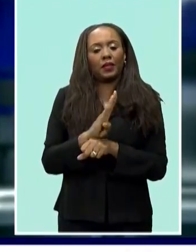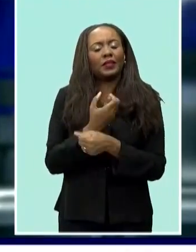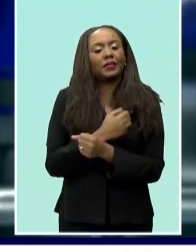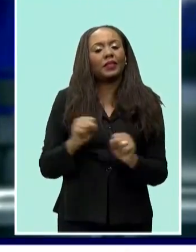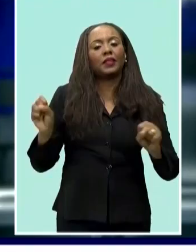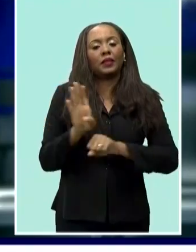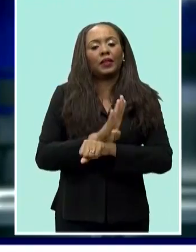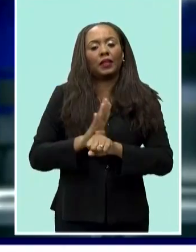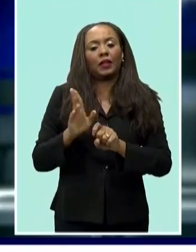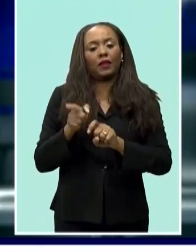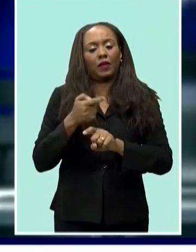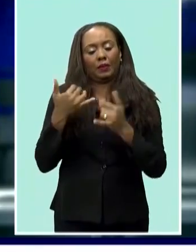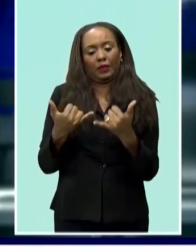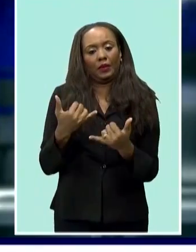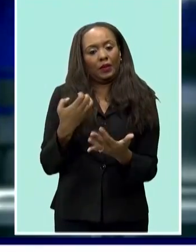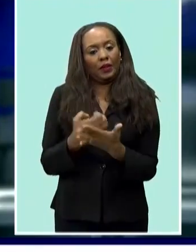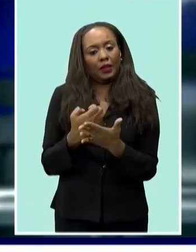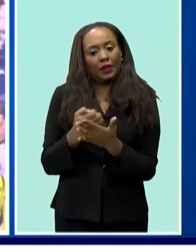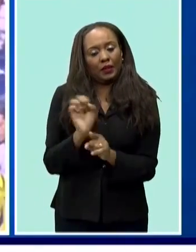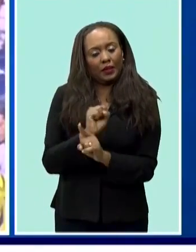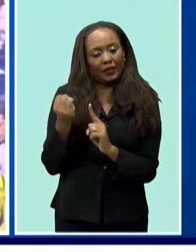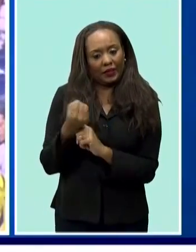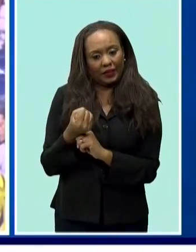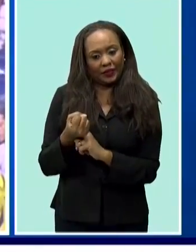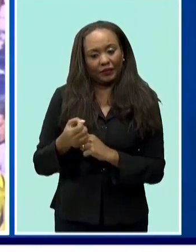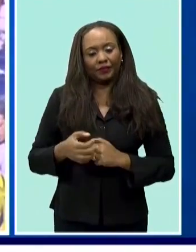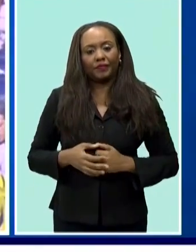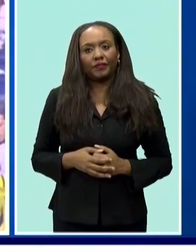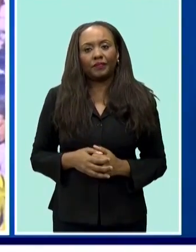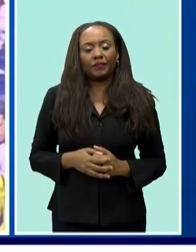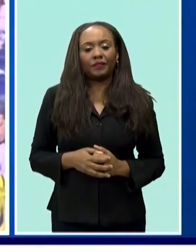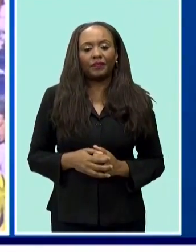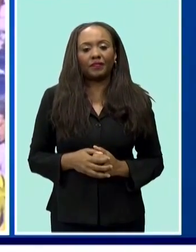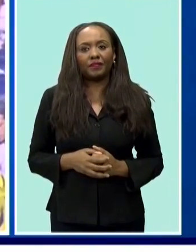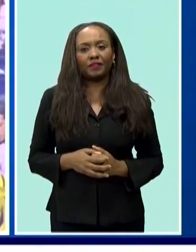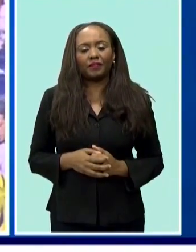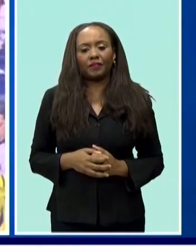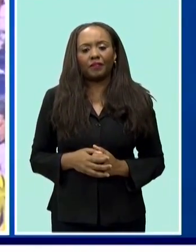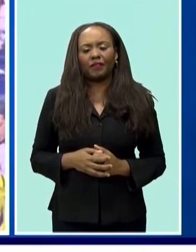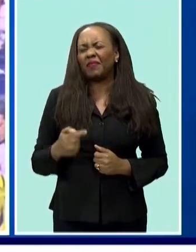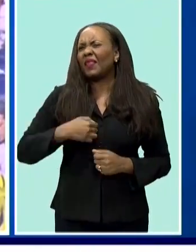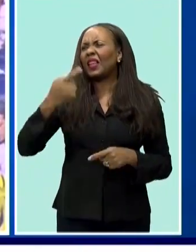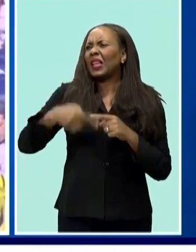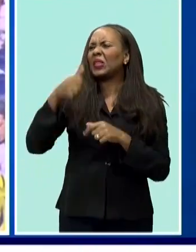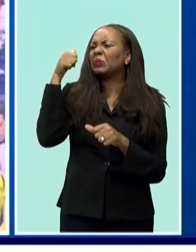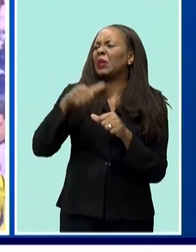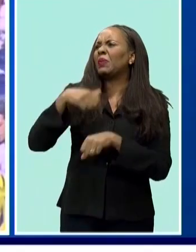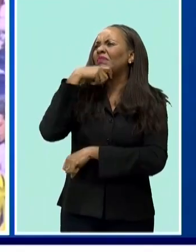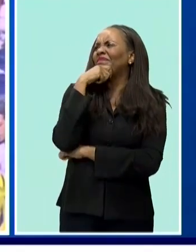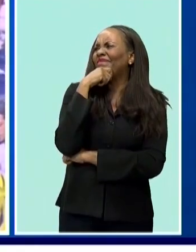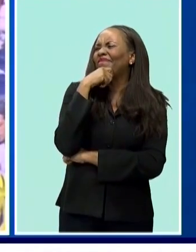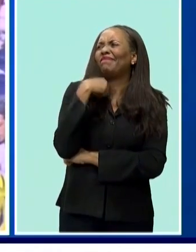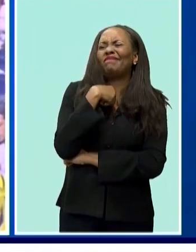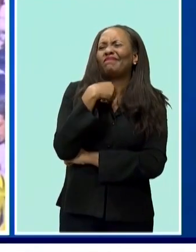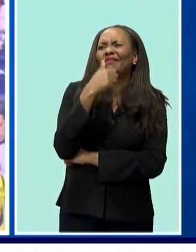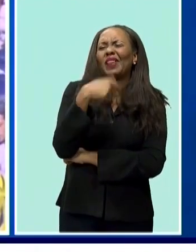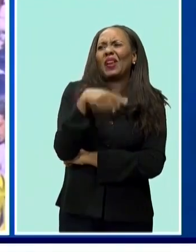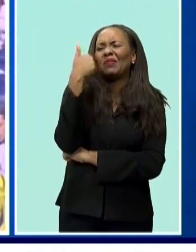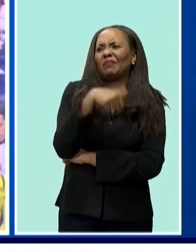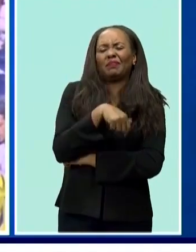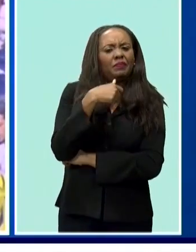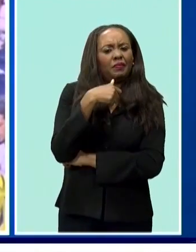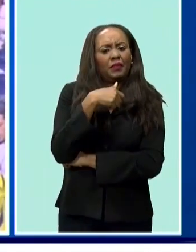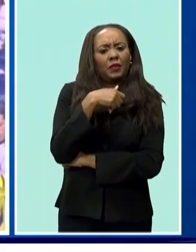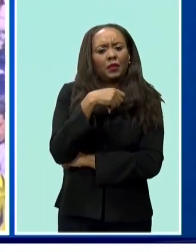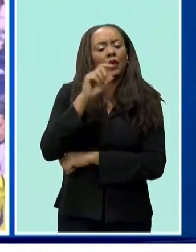of its current economic situation. There has never been a time in my lifetime, and as much as I've read, where I feel we